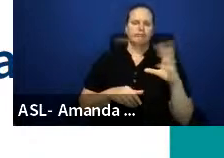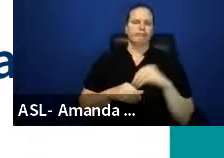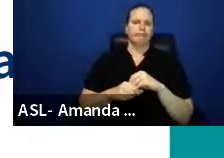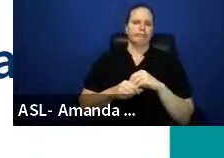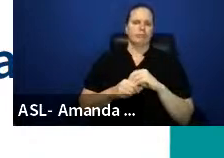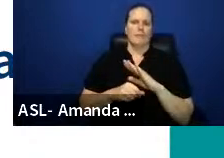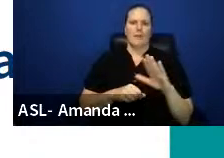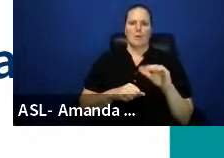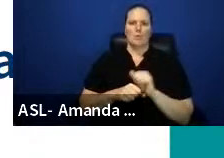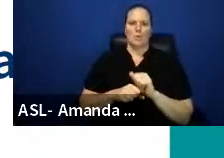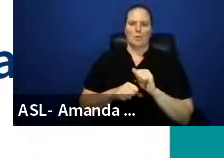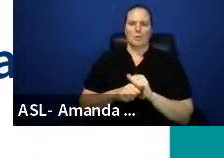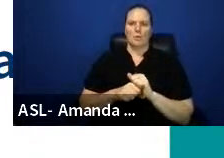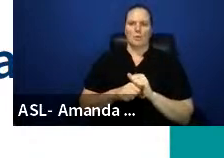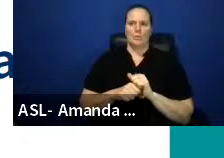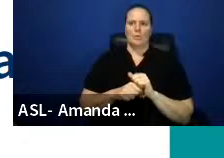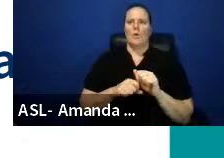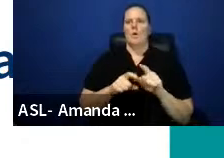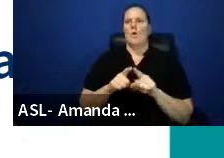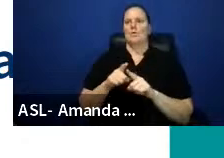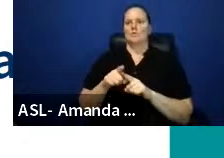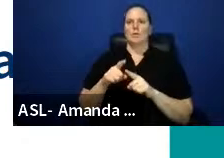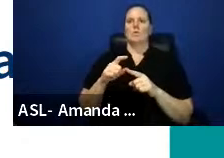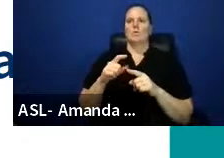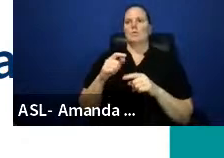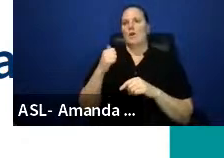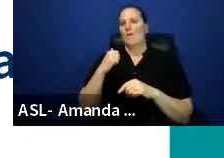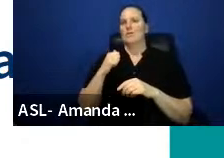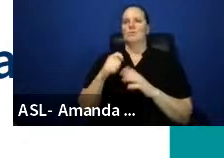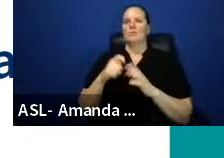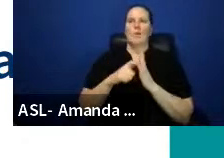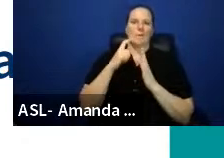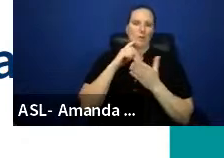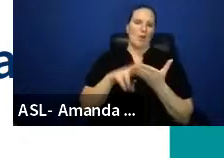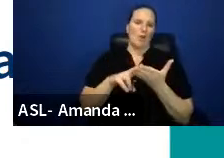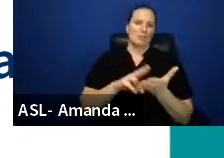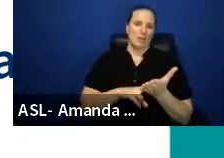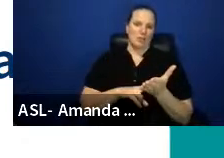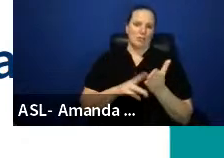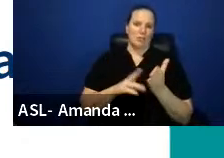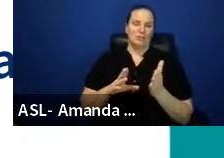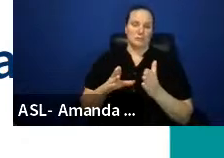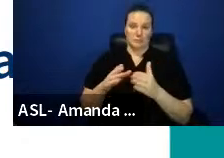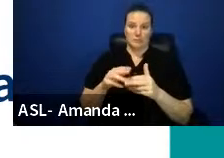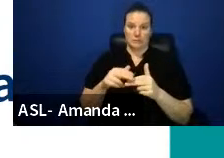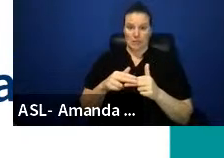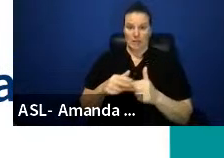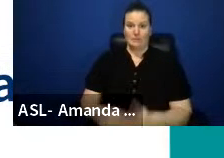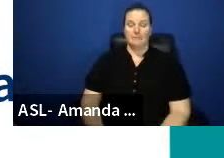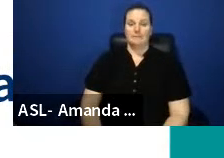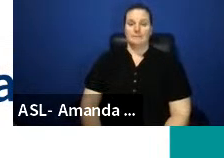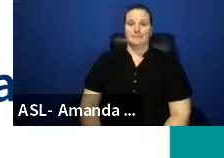their work, as well as common requirements for contractors. Next slide, please.